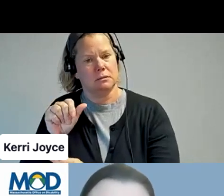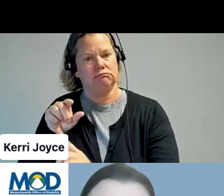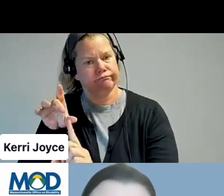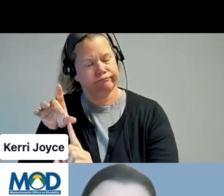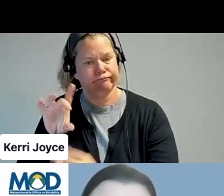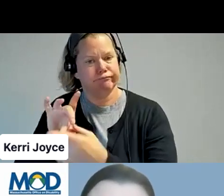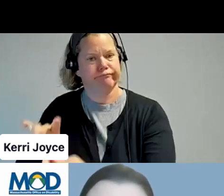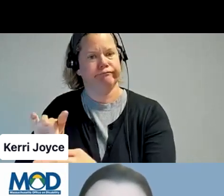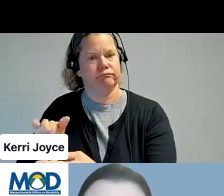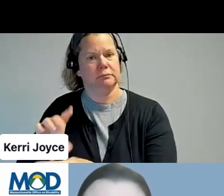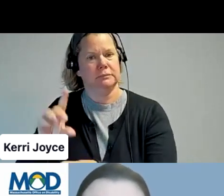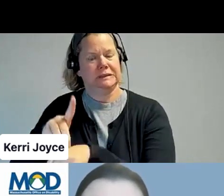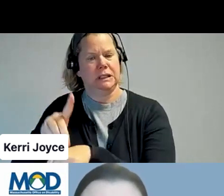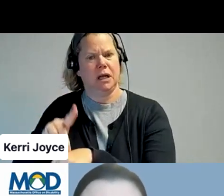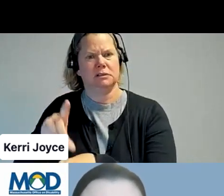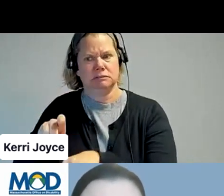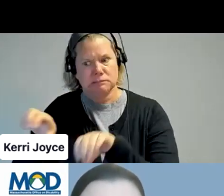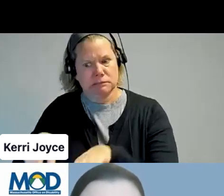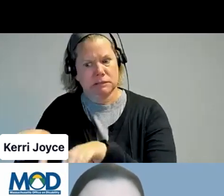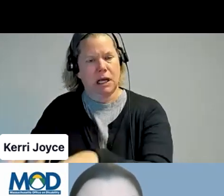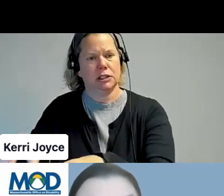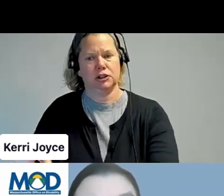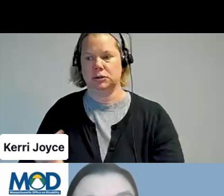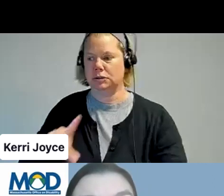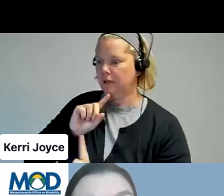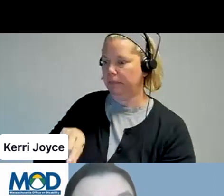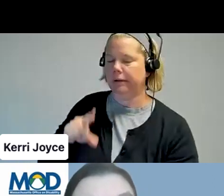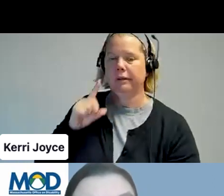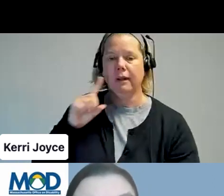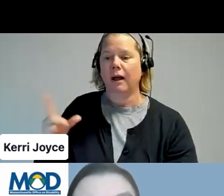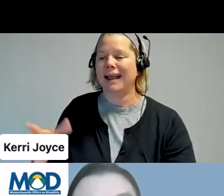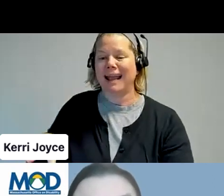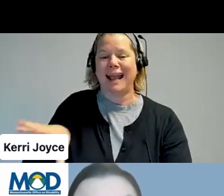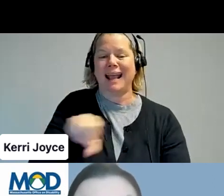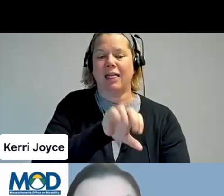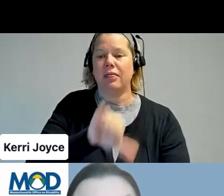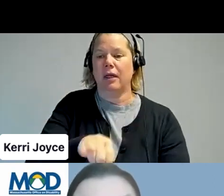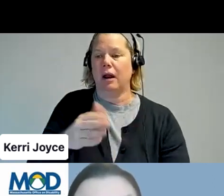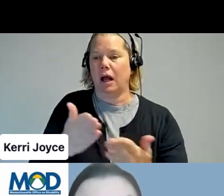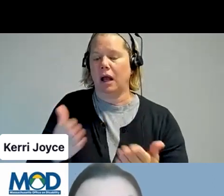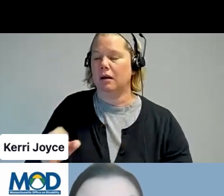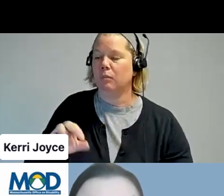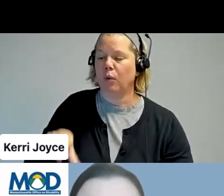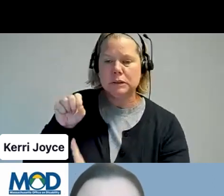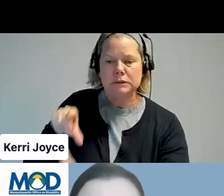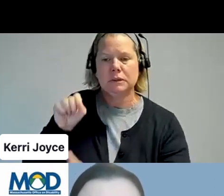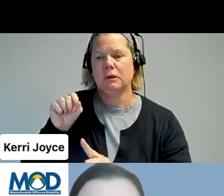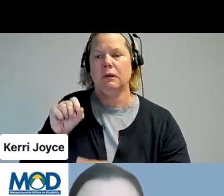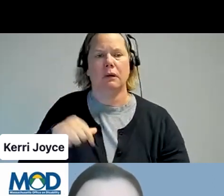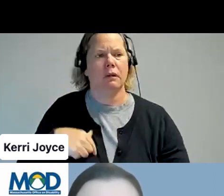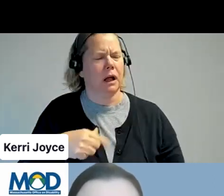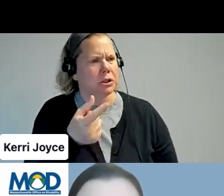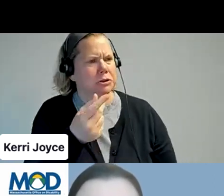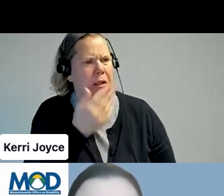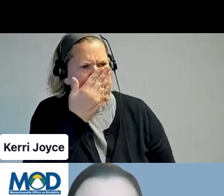have been trained to take specific actions in response to a command, like retrieve that item, or sense signals, such as a dog sensing the onset